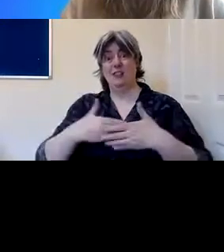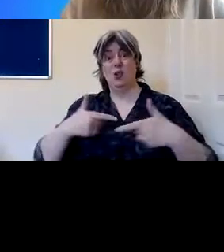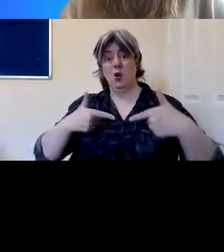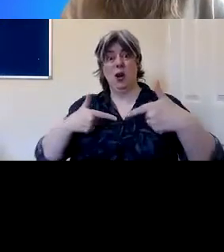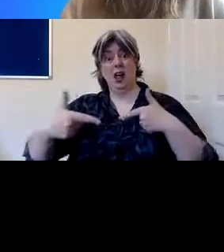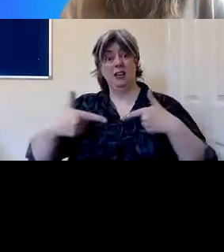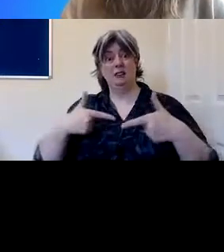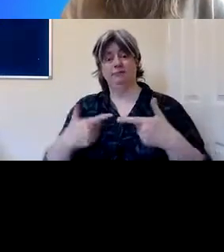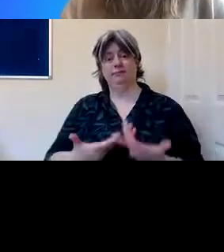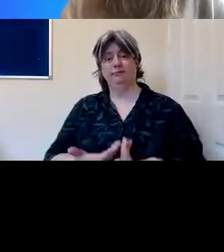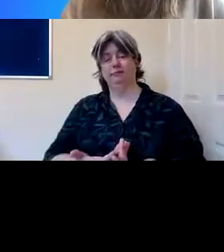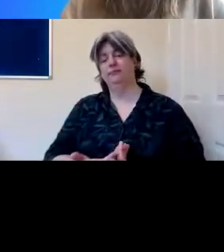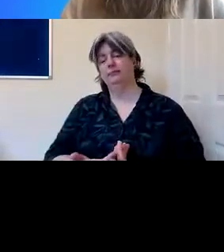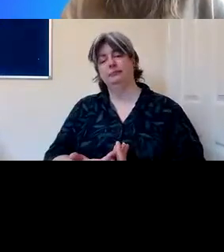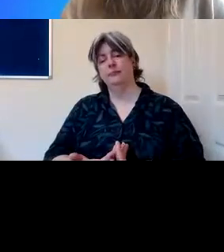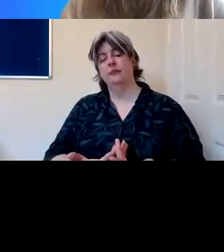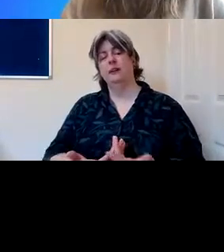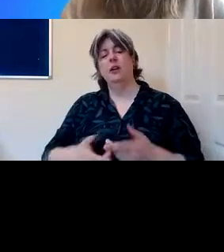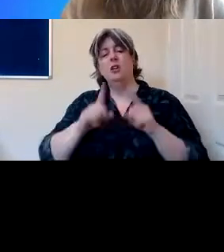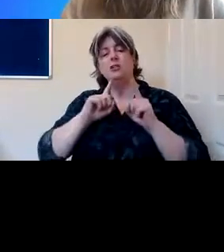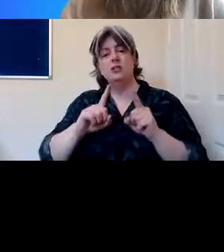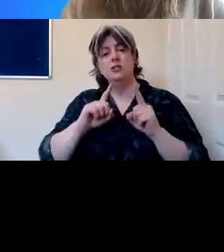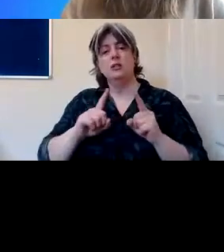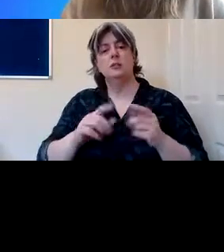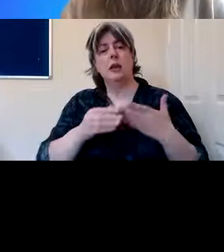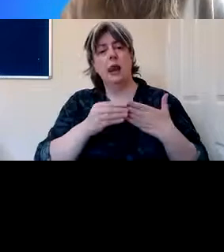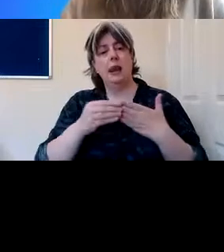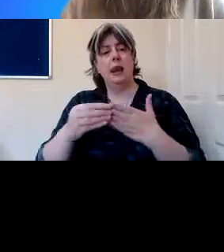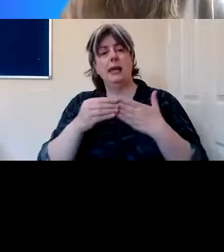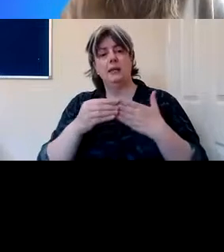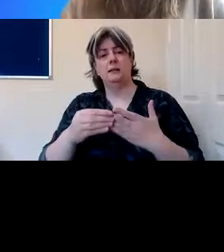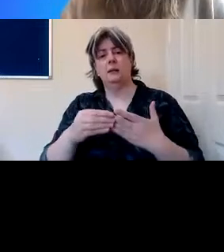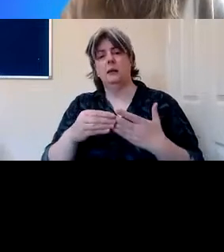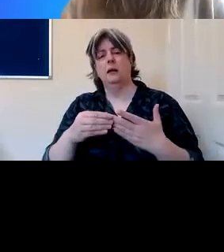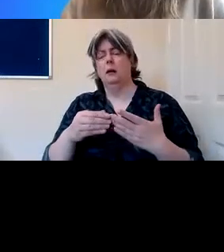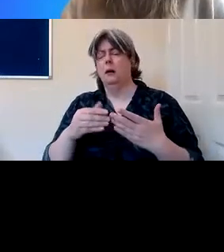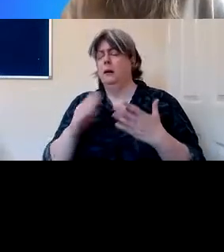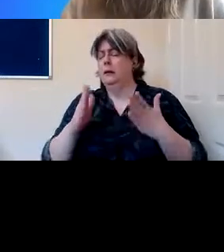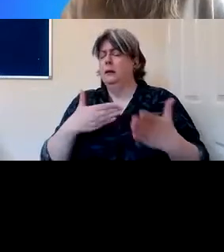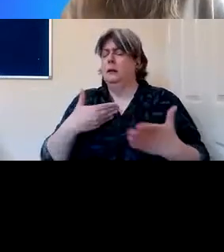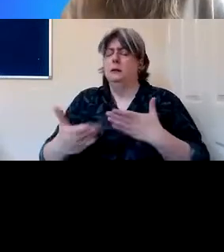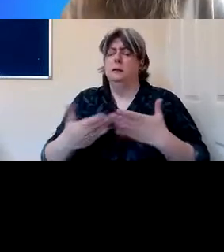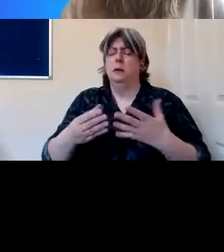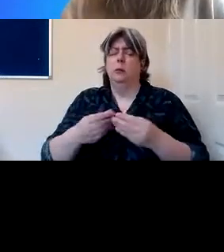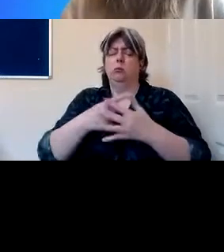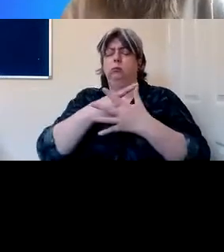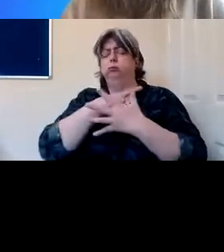and that teachers and leaders have had a heck of a lot else to deal with rather than also